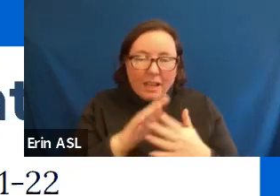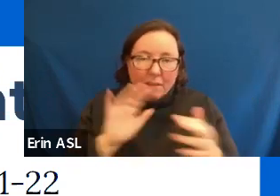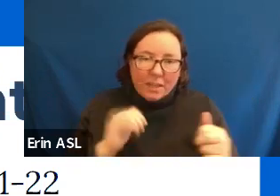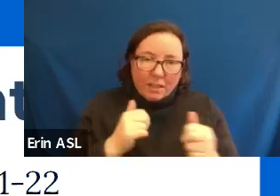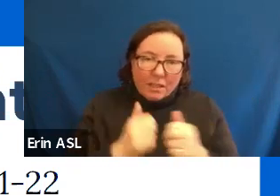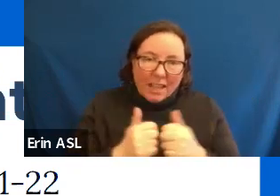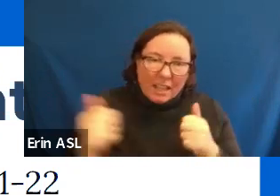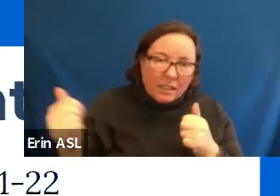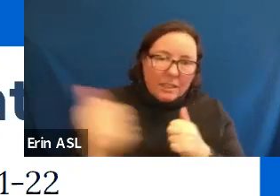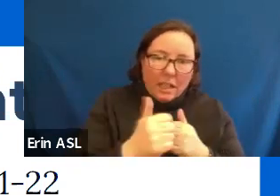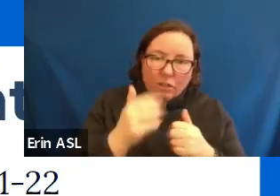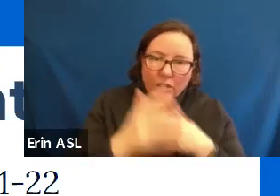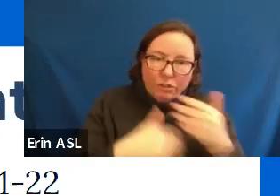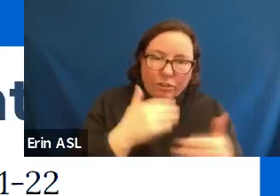and